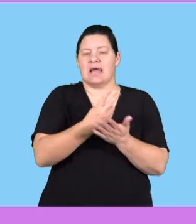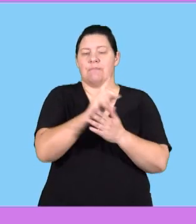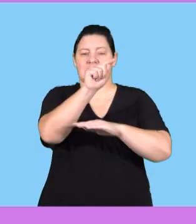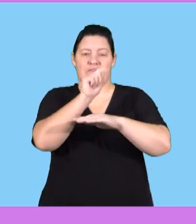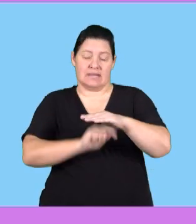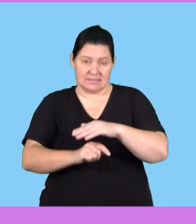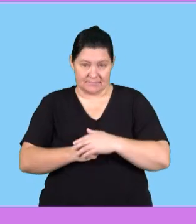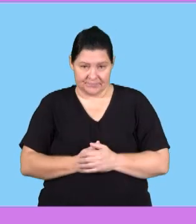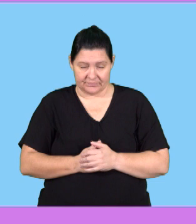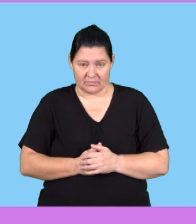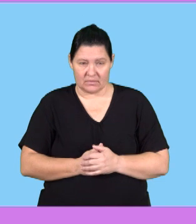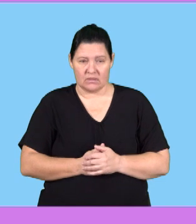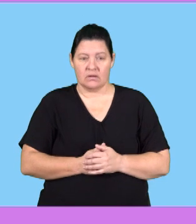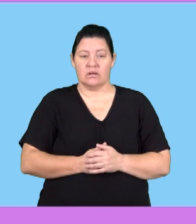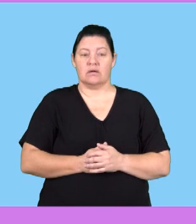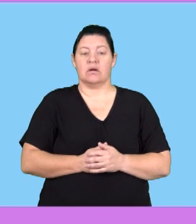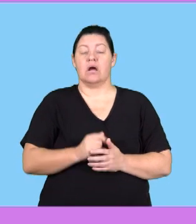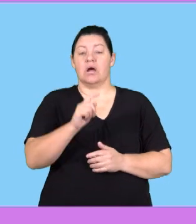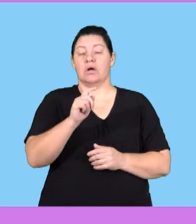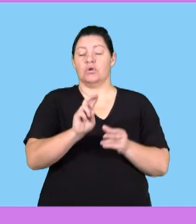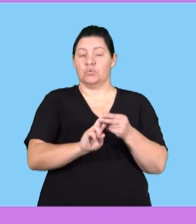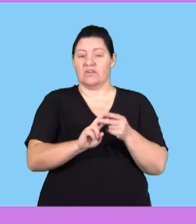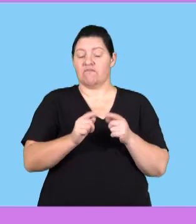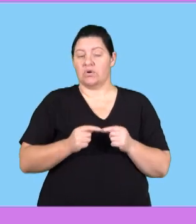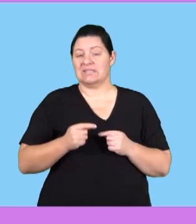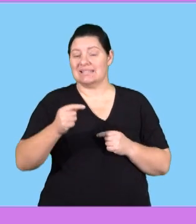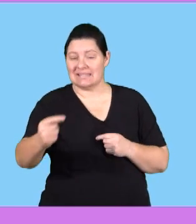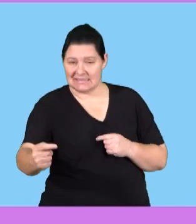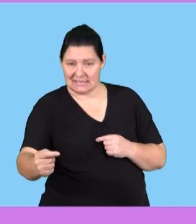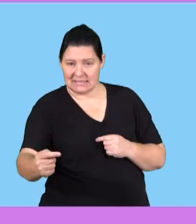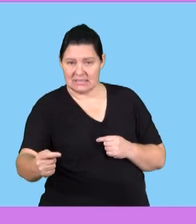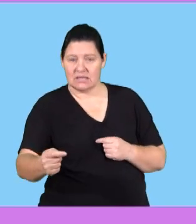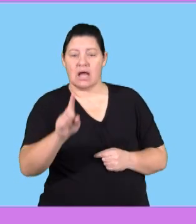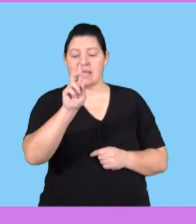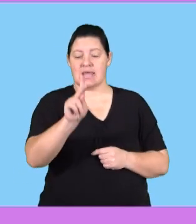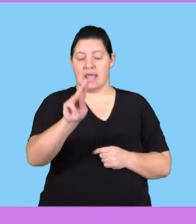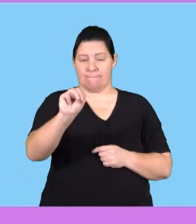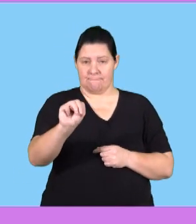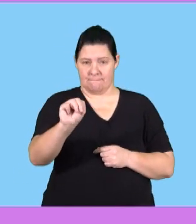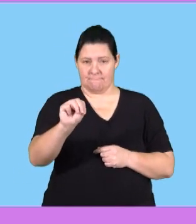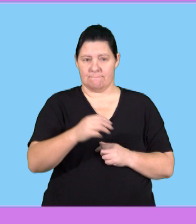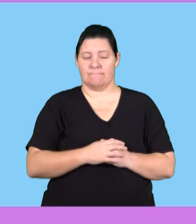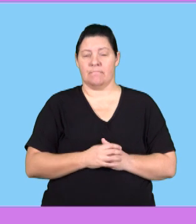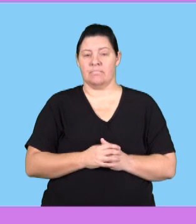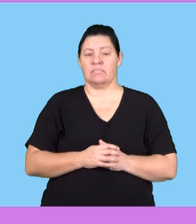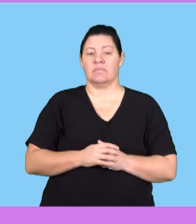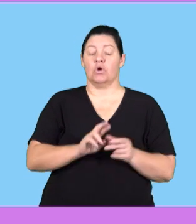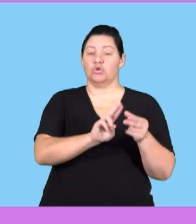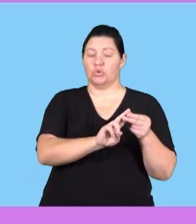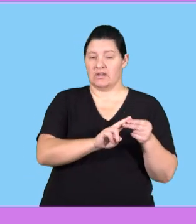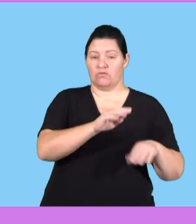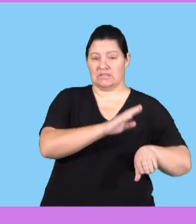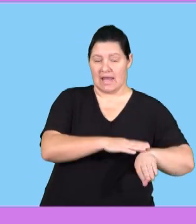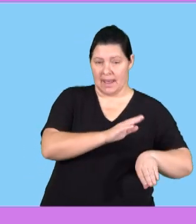divide. The unit for distance that we will use is kilometers. And the